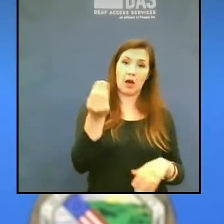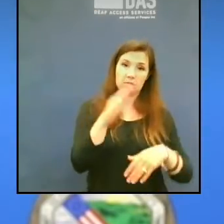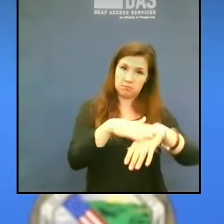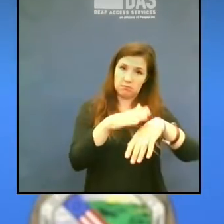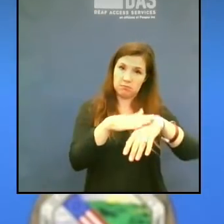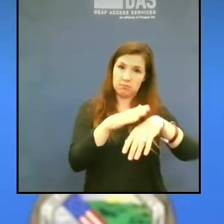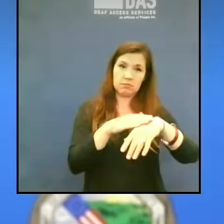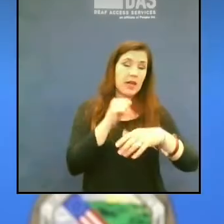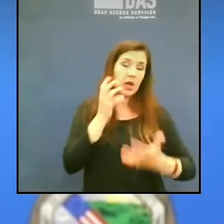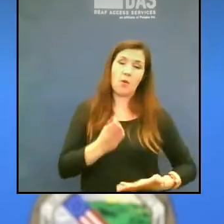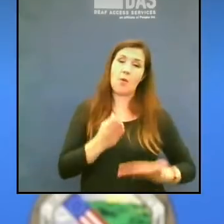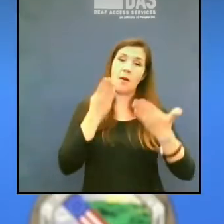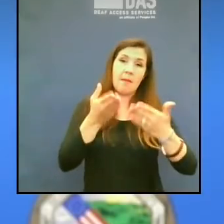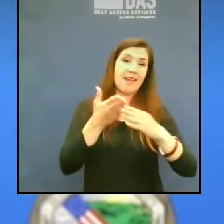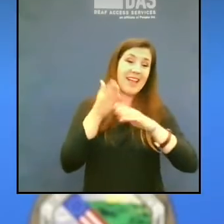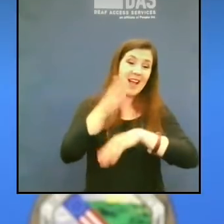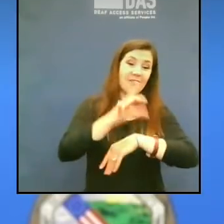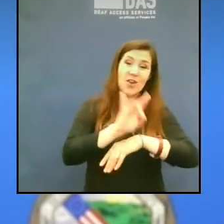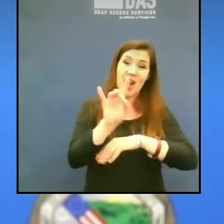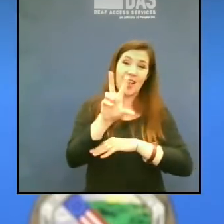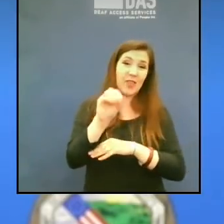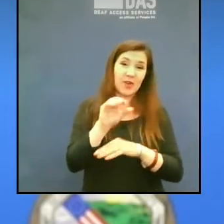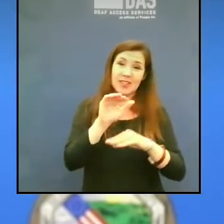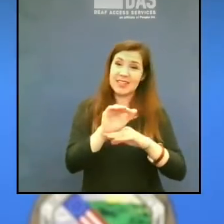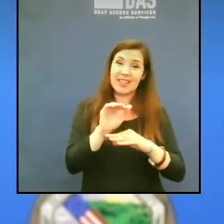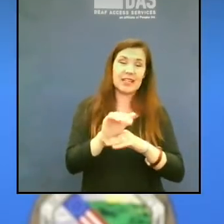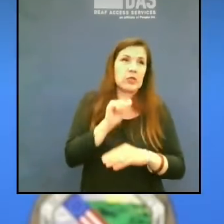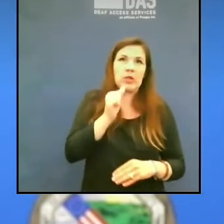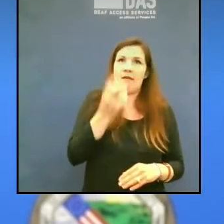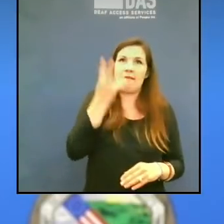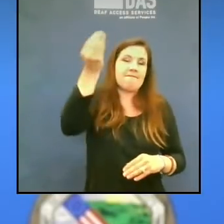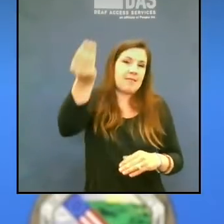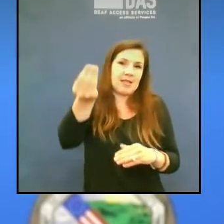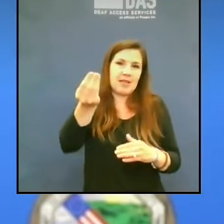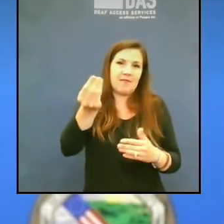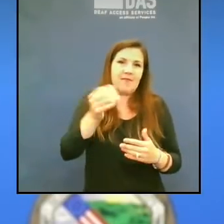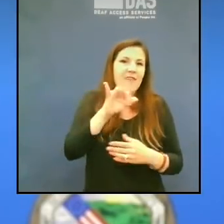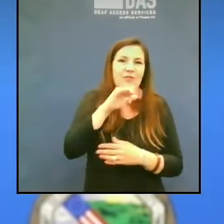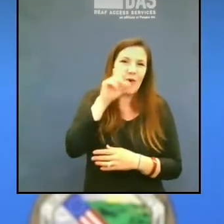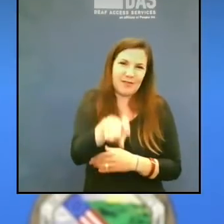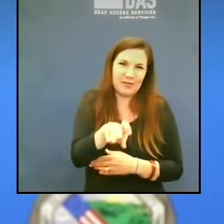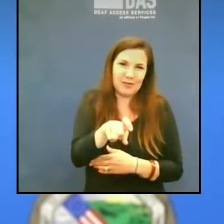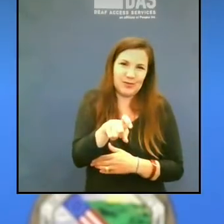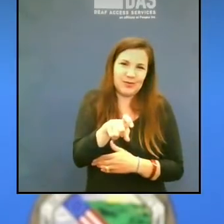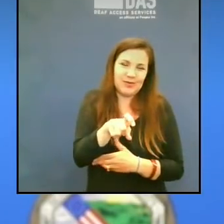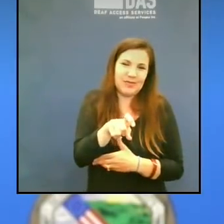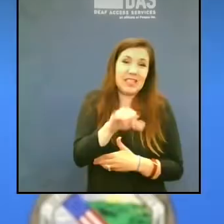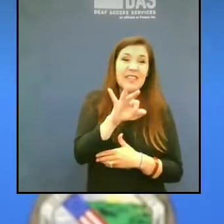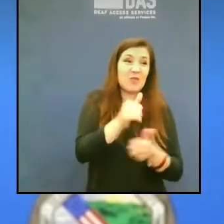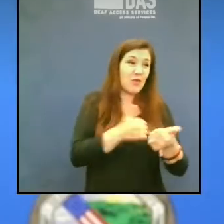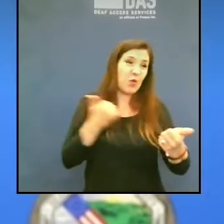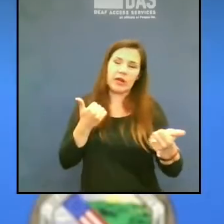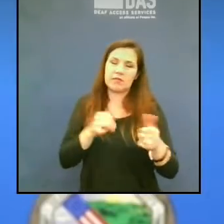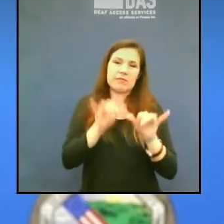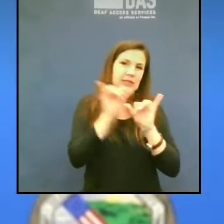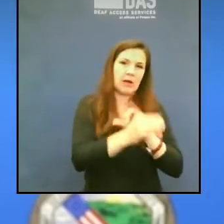after 8:30 that people go outside and travel unnecessarily if they can avoid it. There's really no reason to